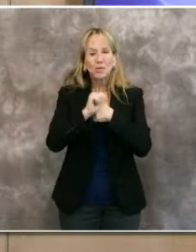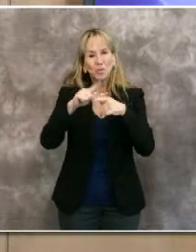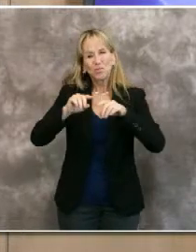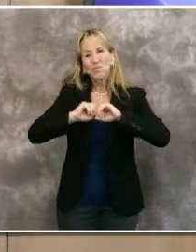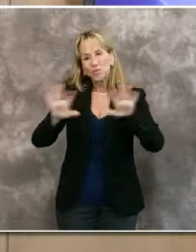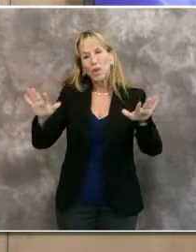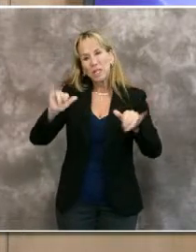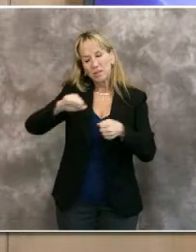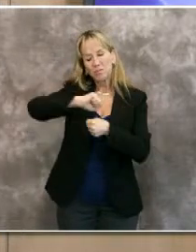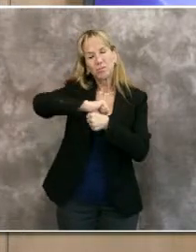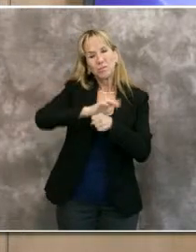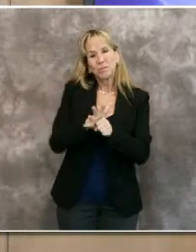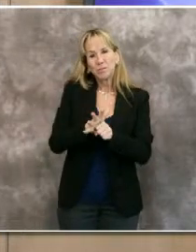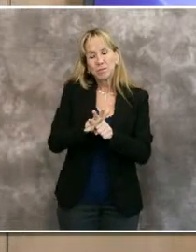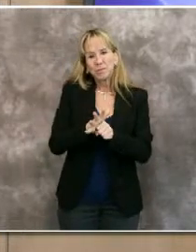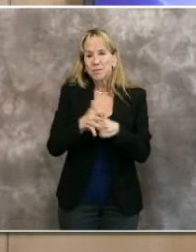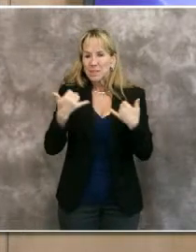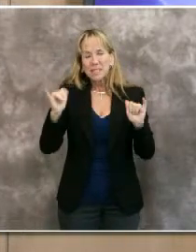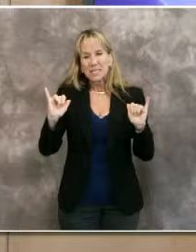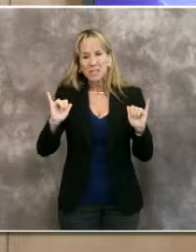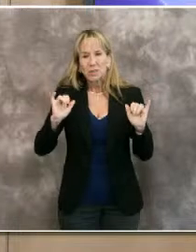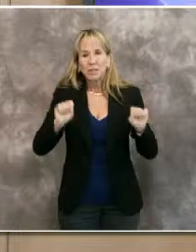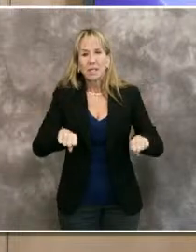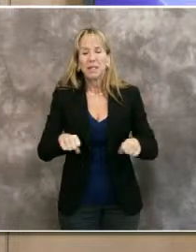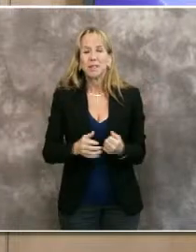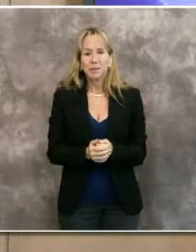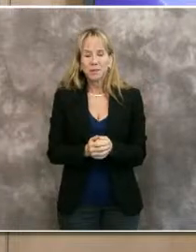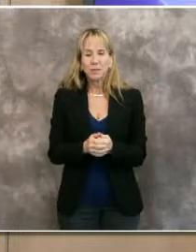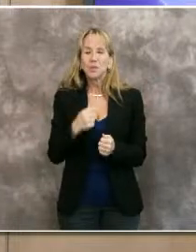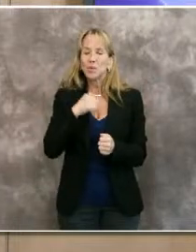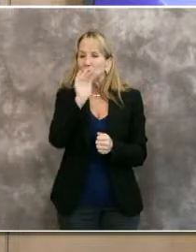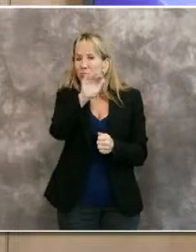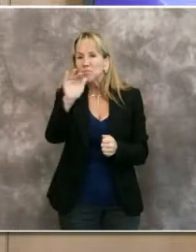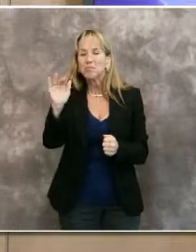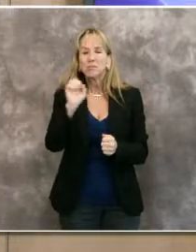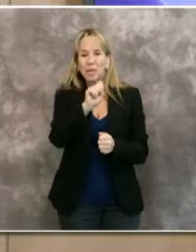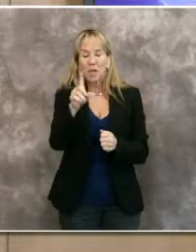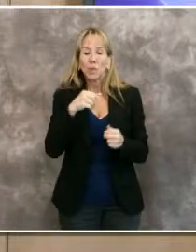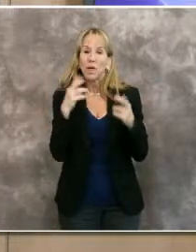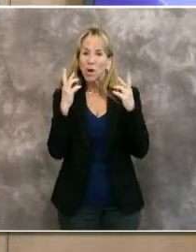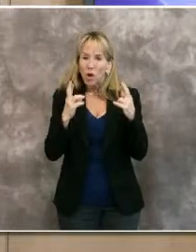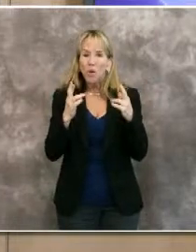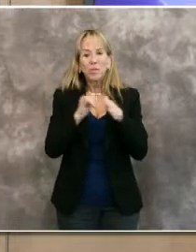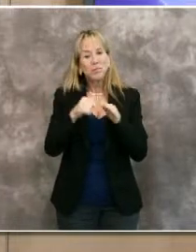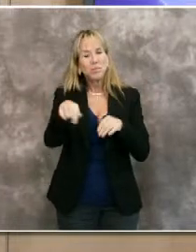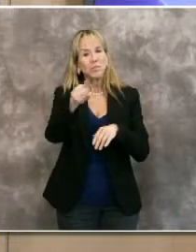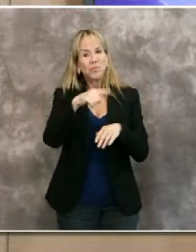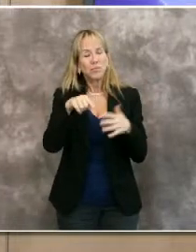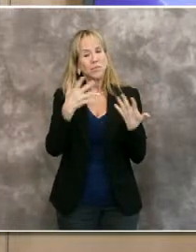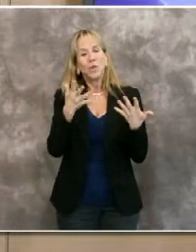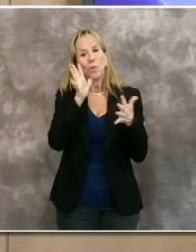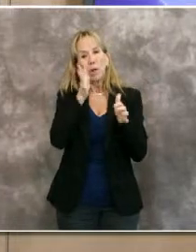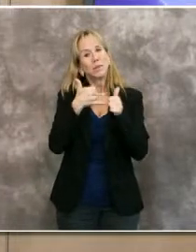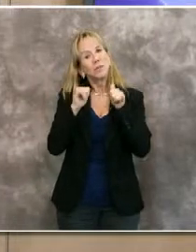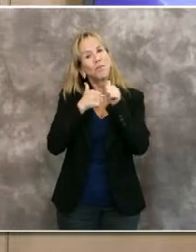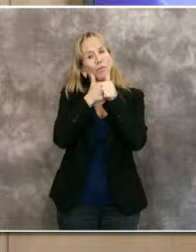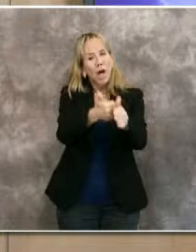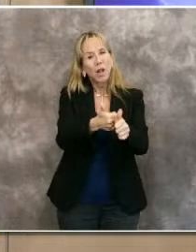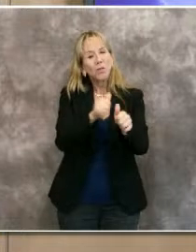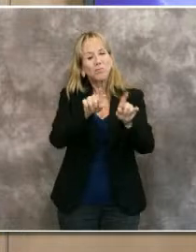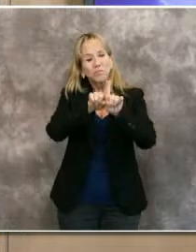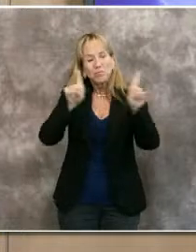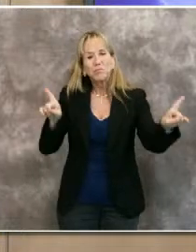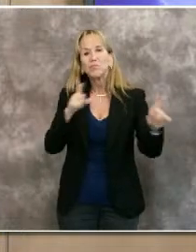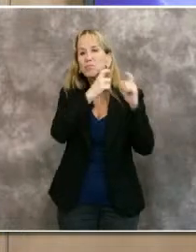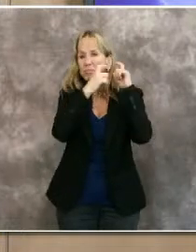spread continues to be present. And so we ask and hope that we have continued widespread adherence, which would hopefully